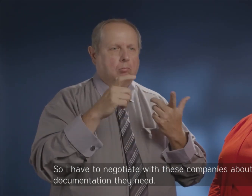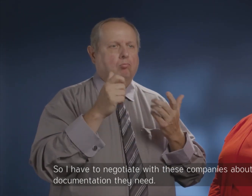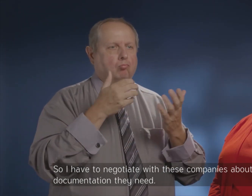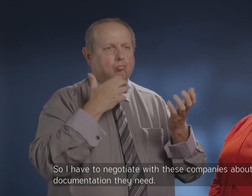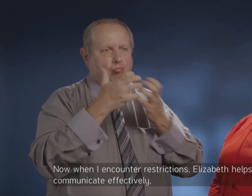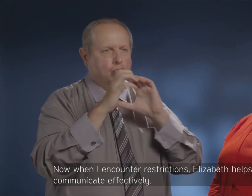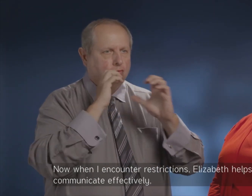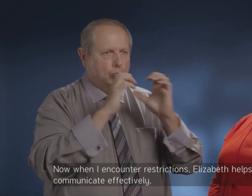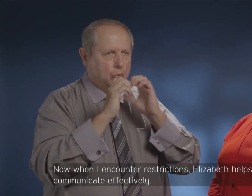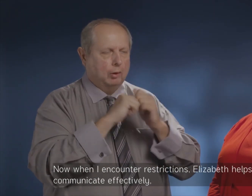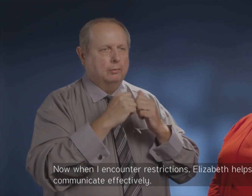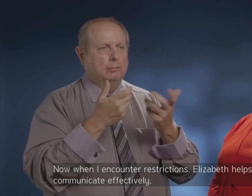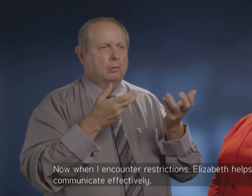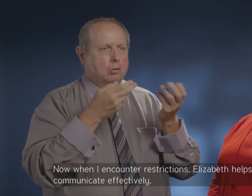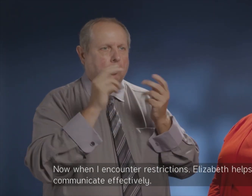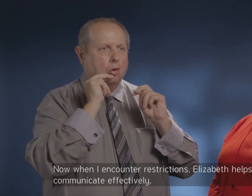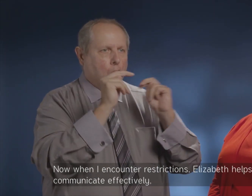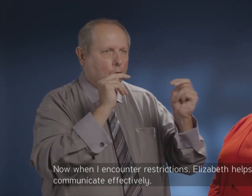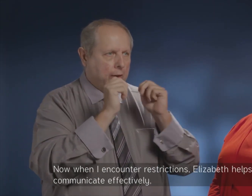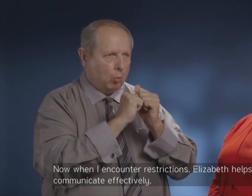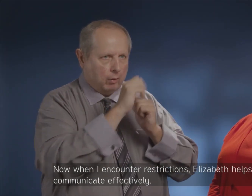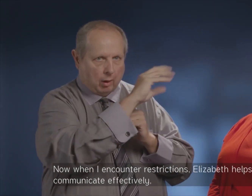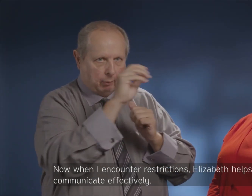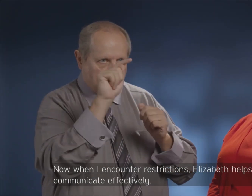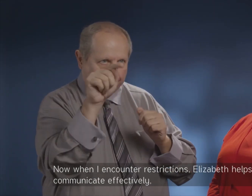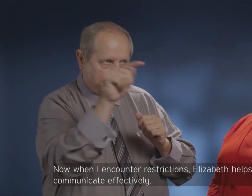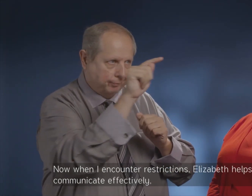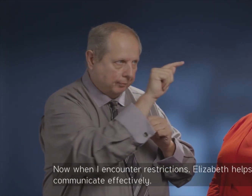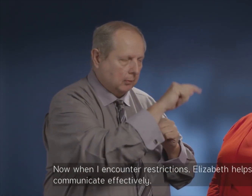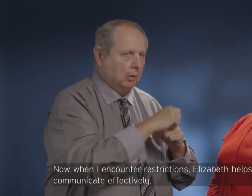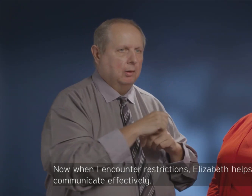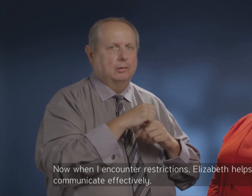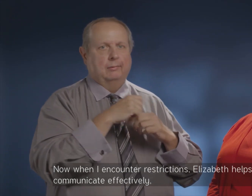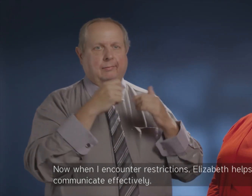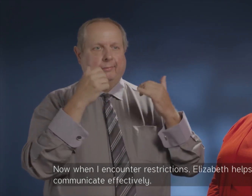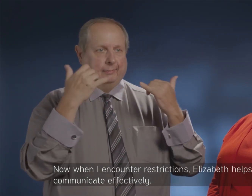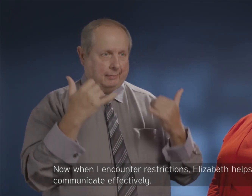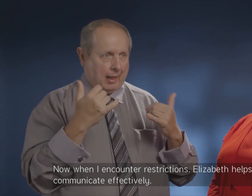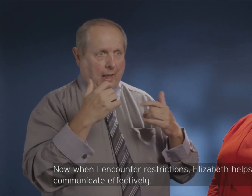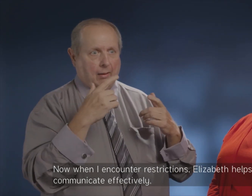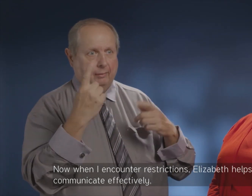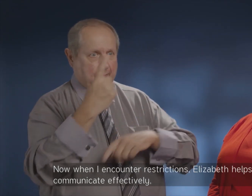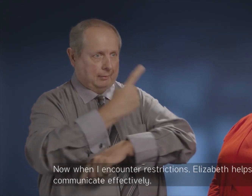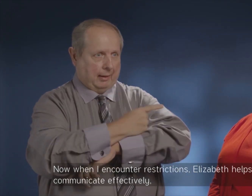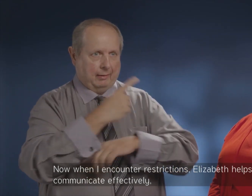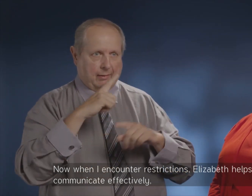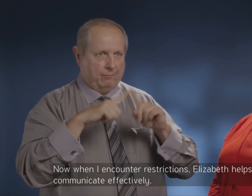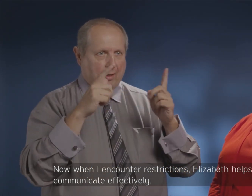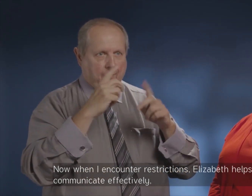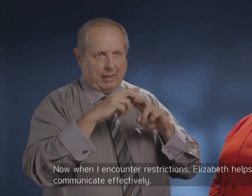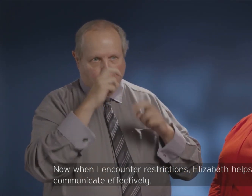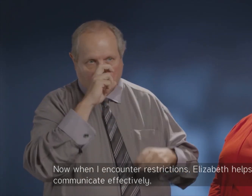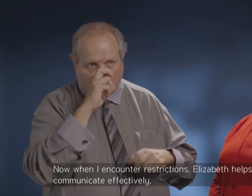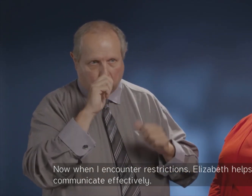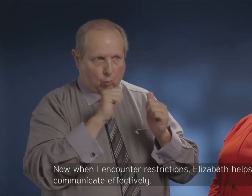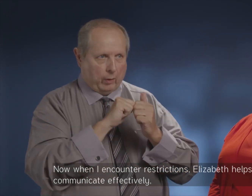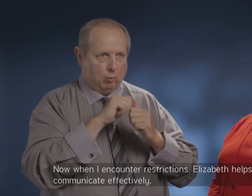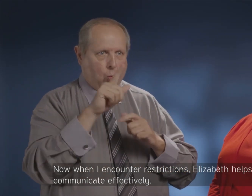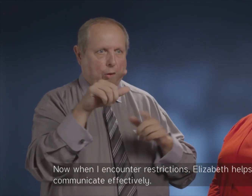need. Now, when I encounter restrictions, Elizabeth helps me to communicate